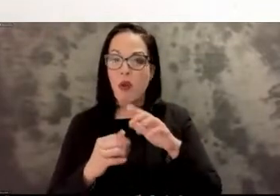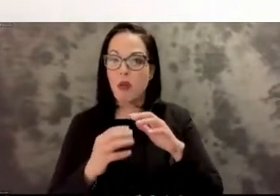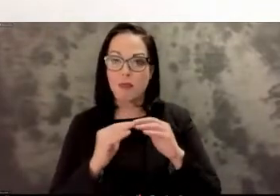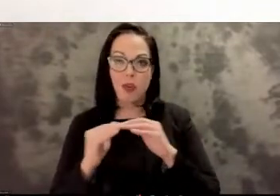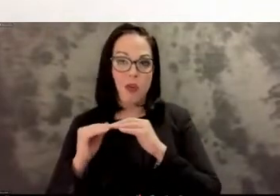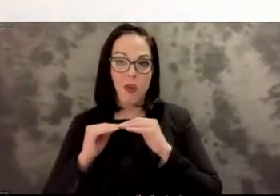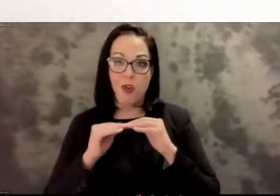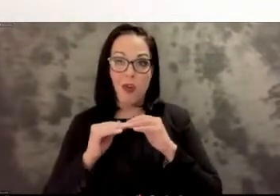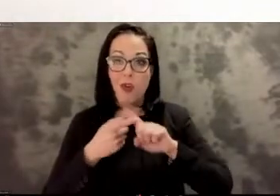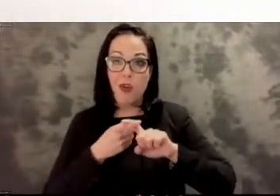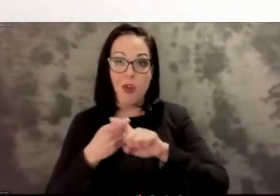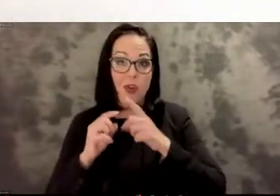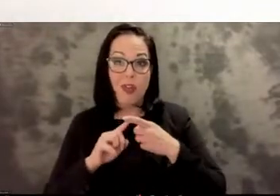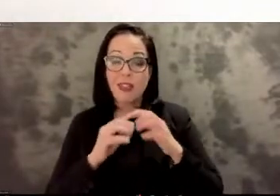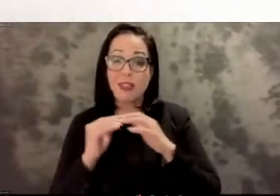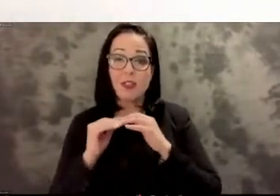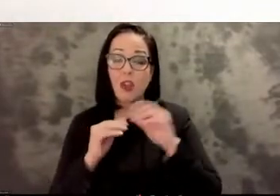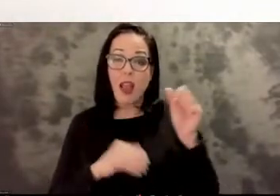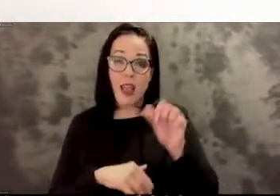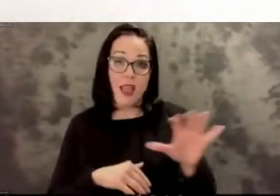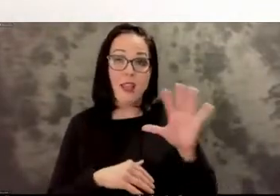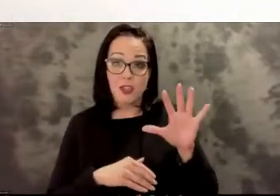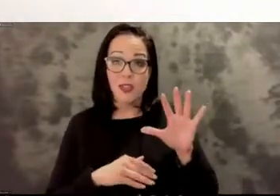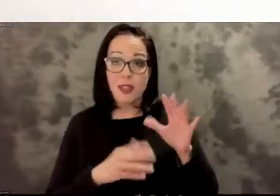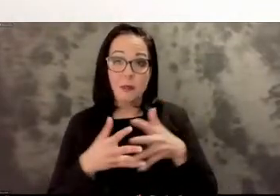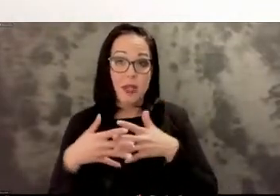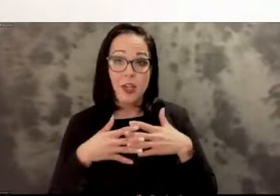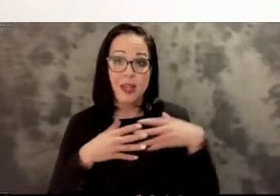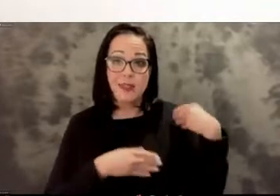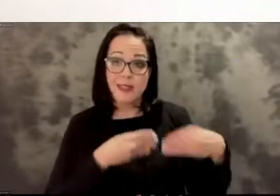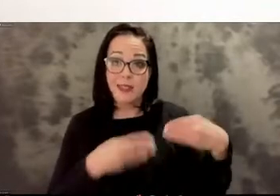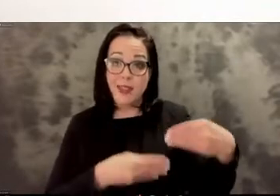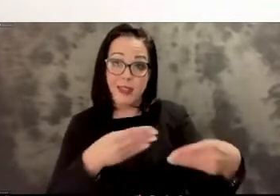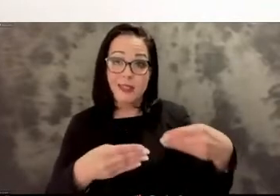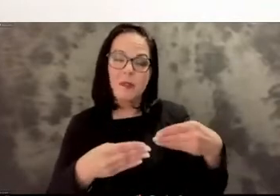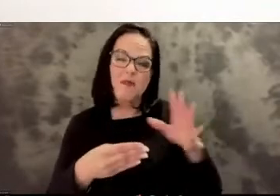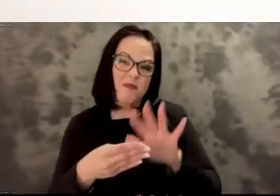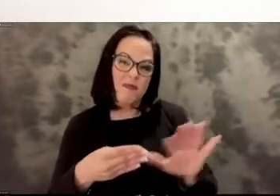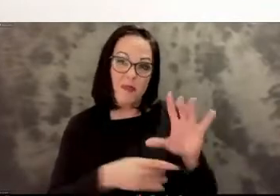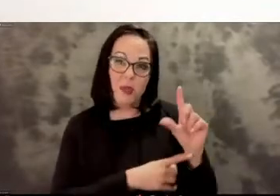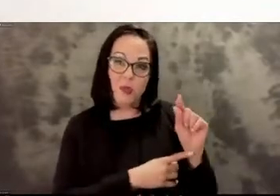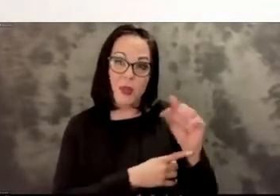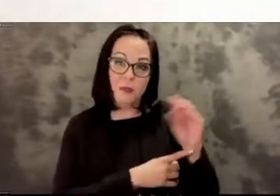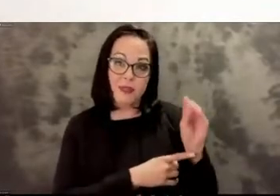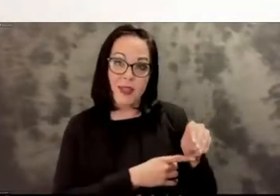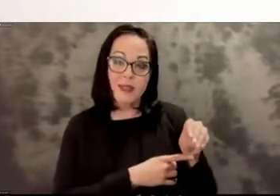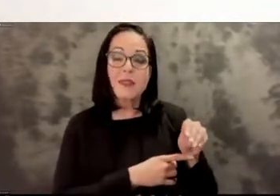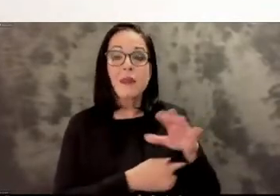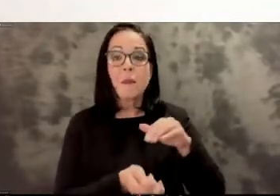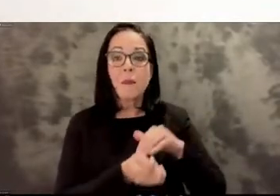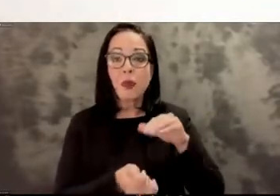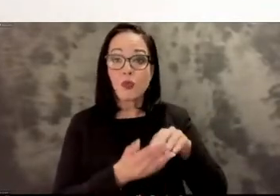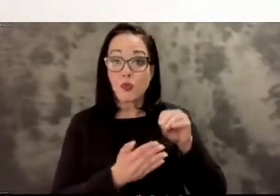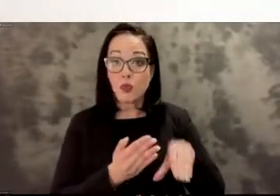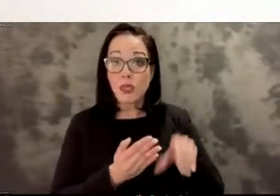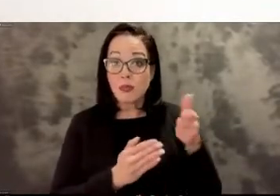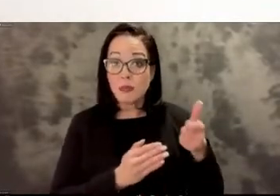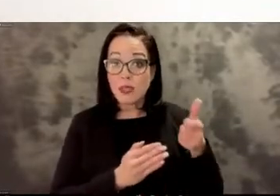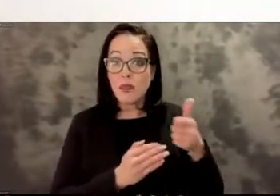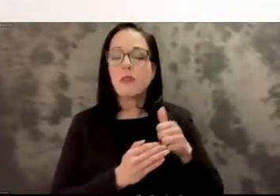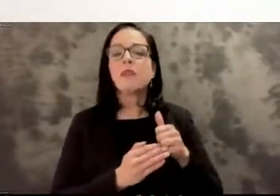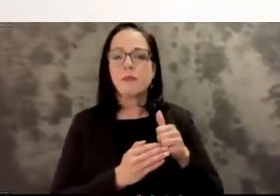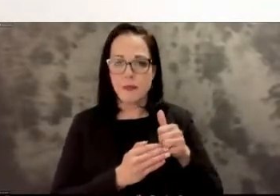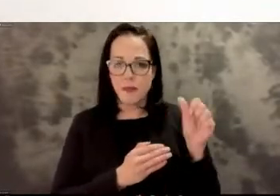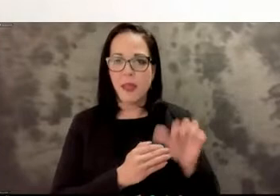are Asian American descent. In fact, it's about 20% of medical students are actually of Asian